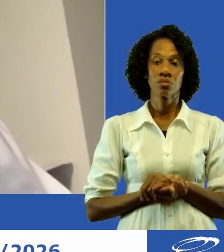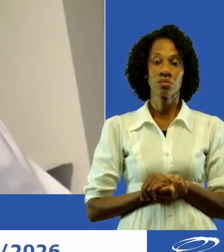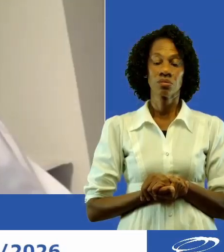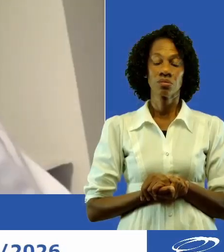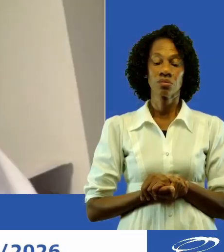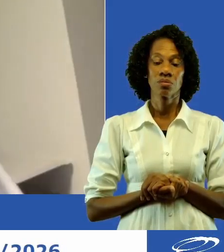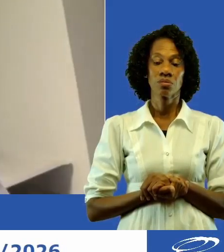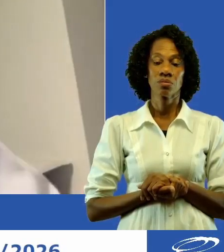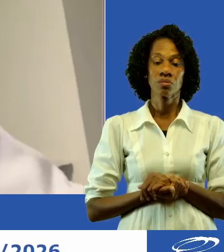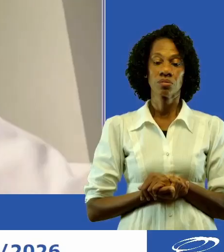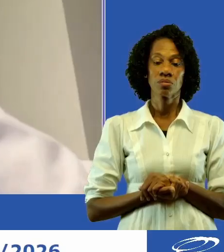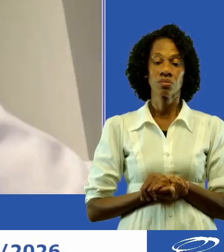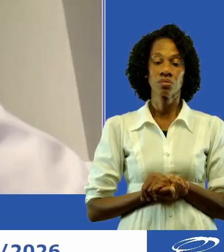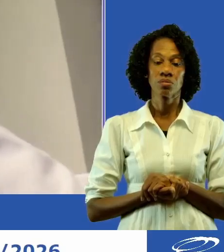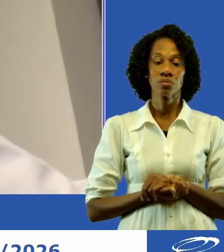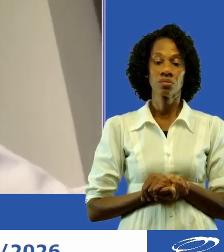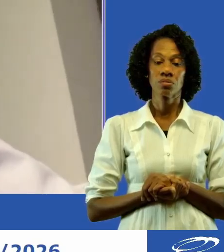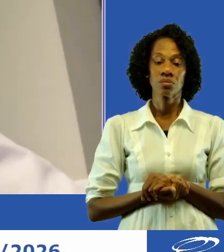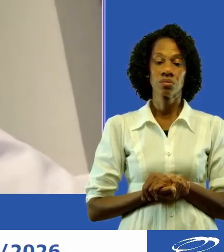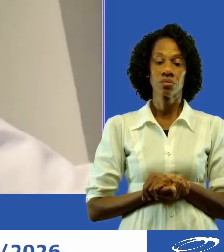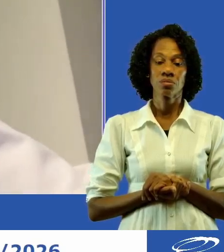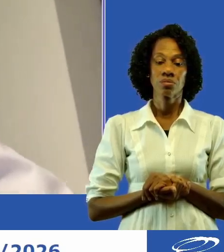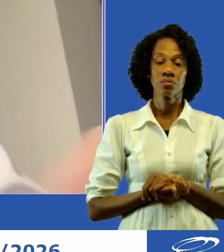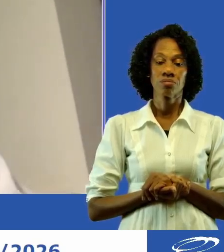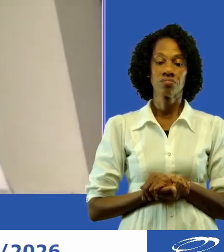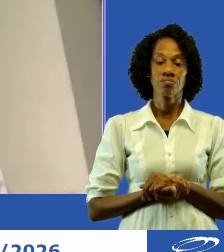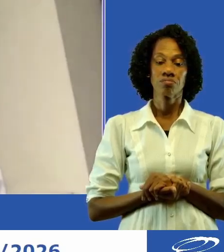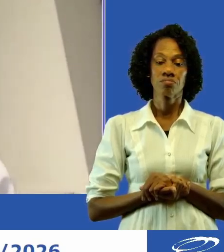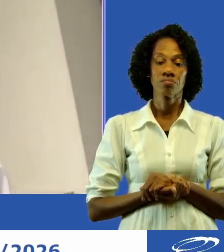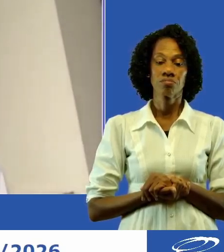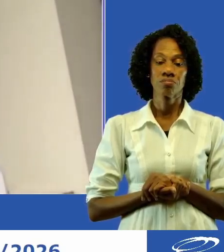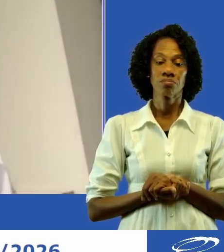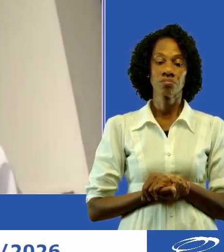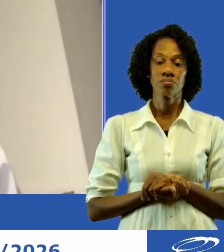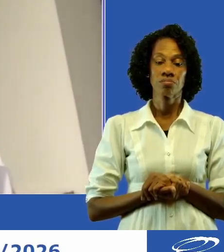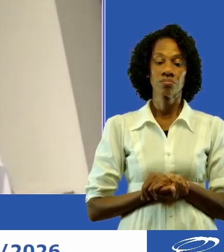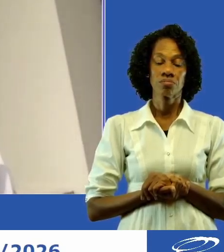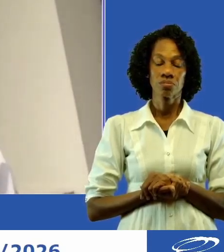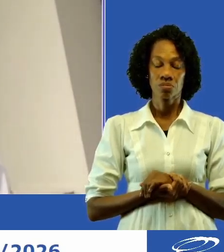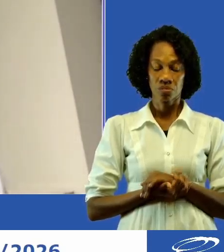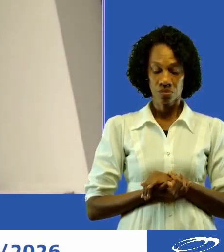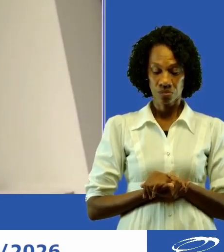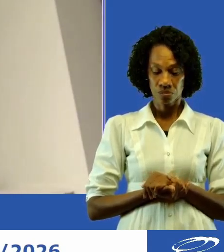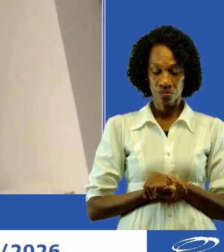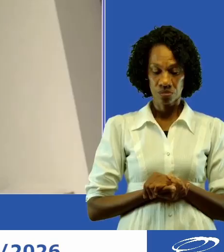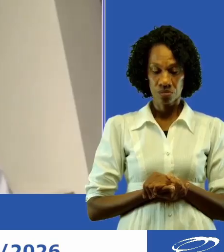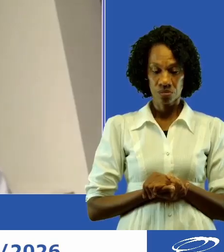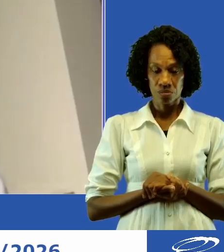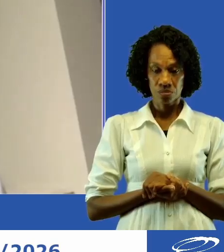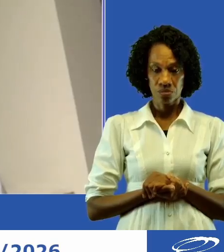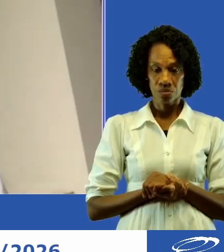using to deal with that? Yeah, well, definitely. I know that you have a